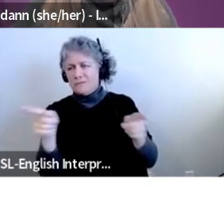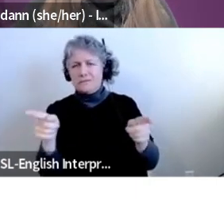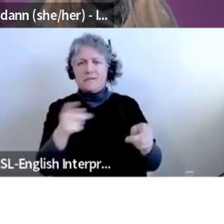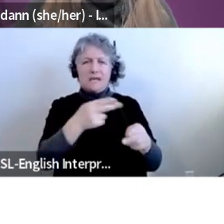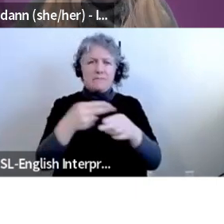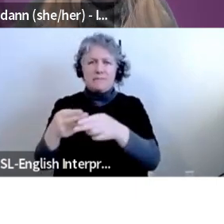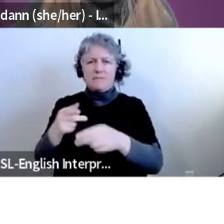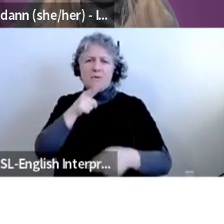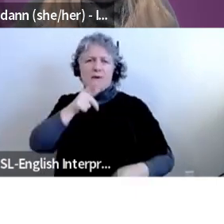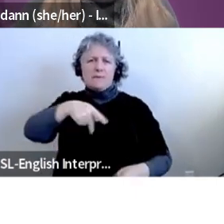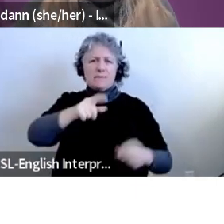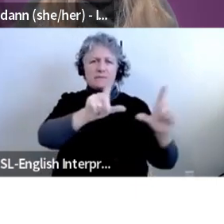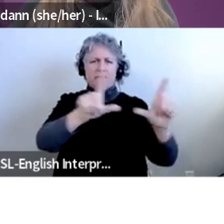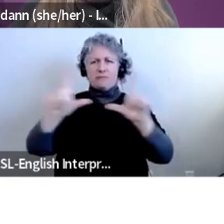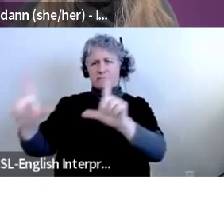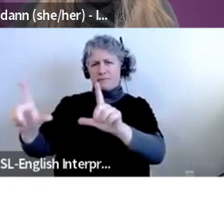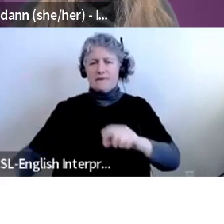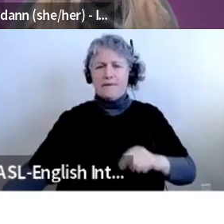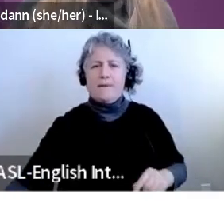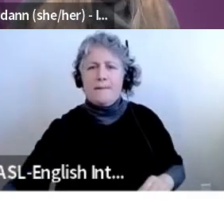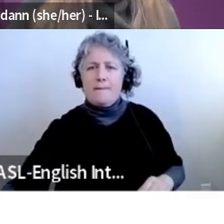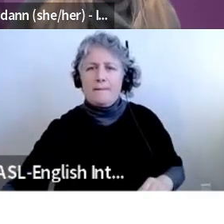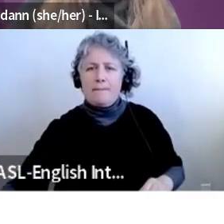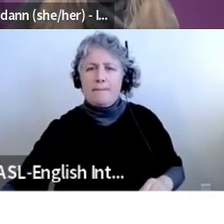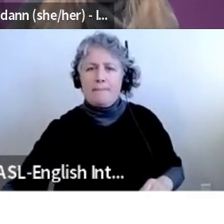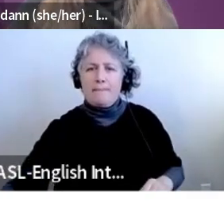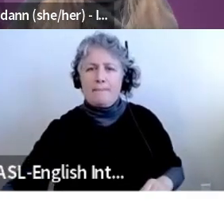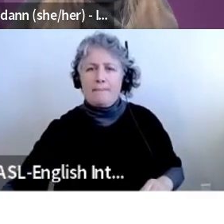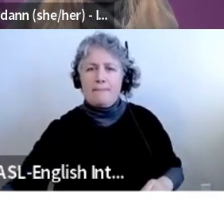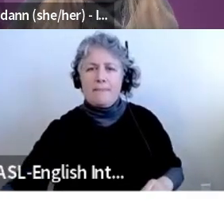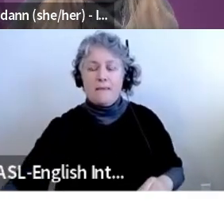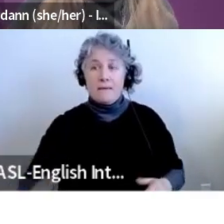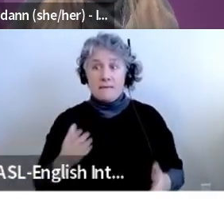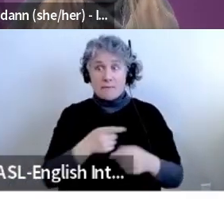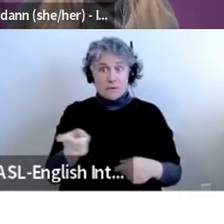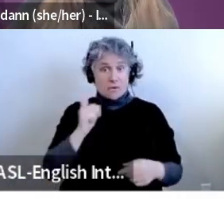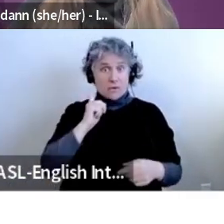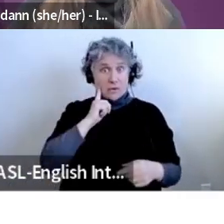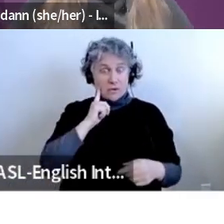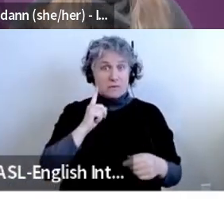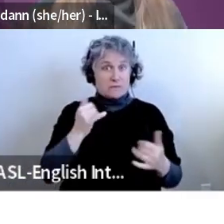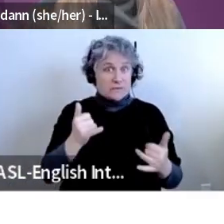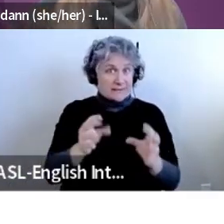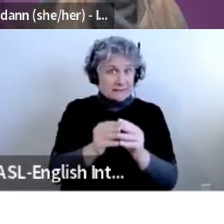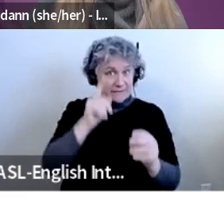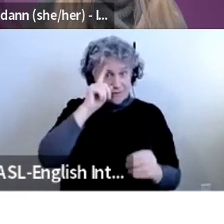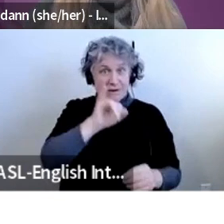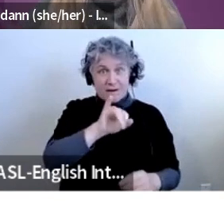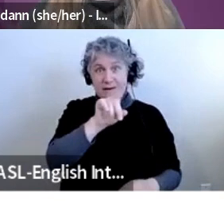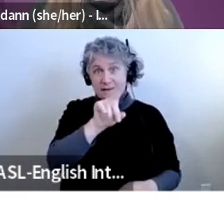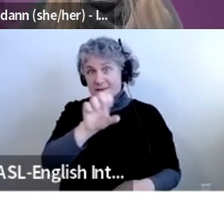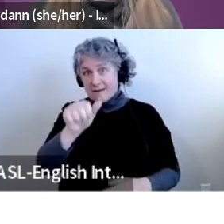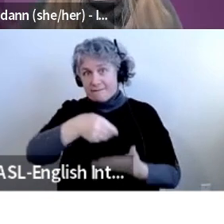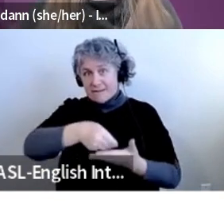technical difficulties. So as you might have heard, today's session is for i.d.e.a Fund, and